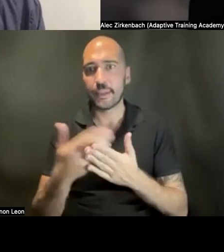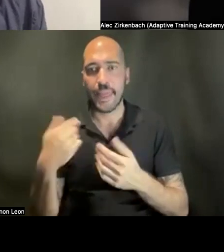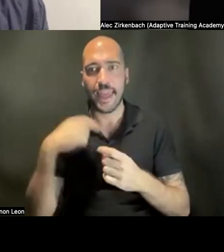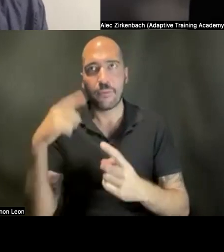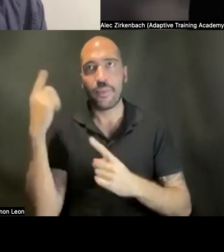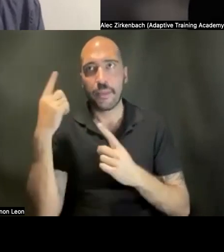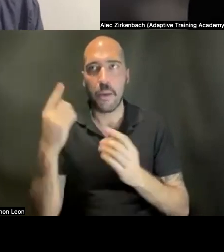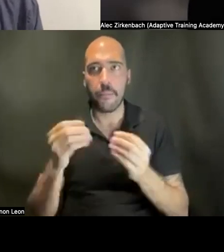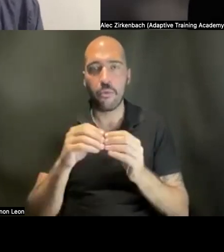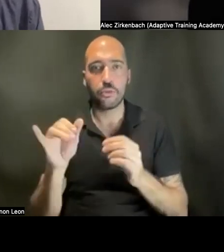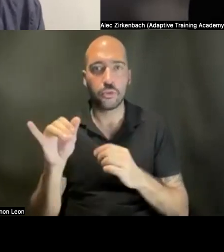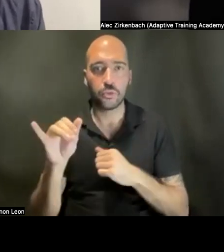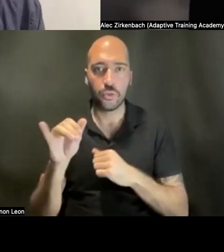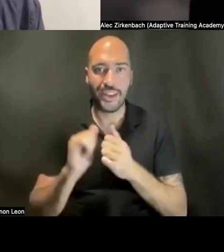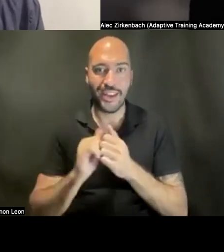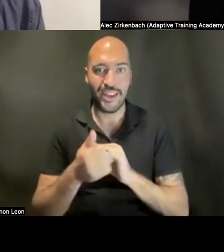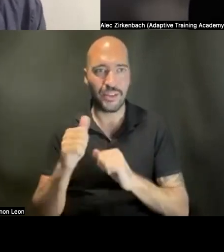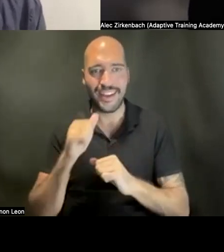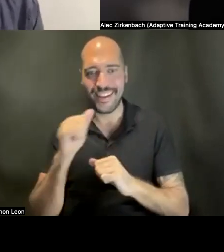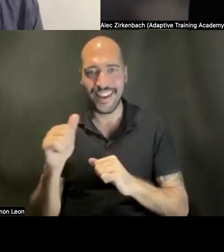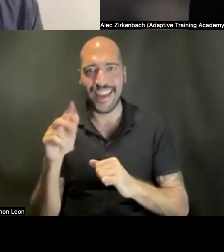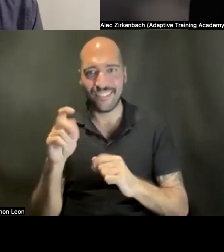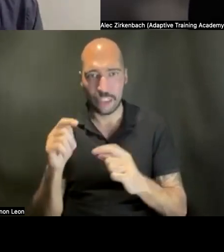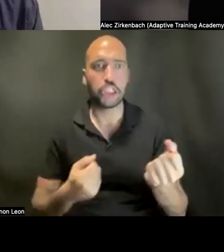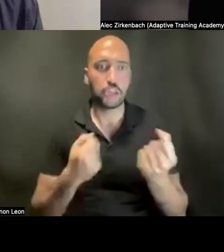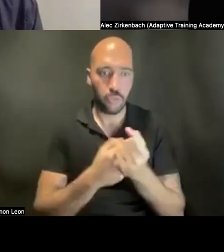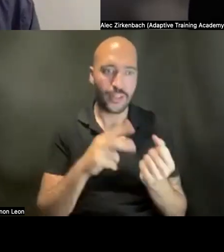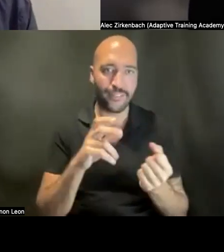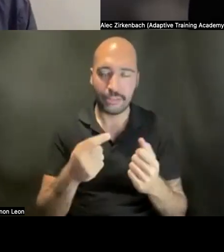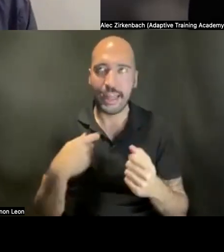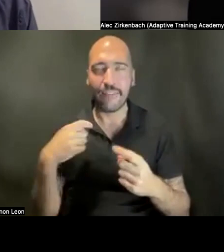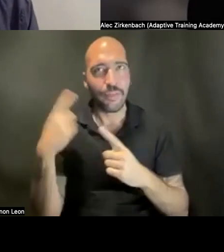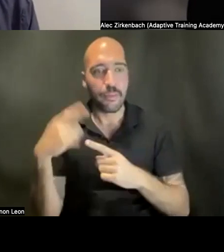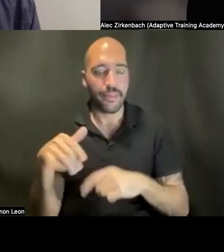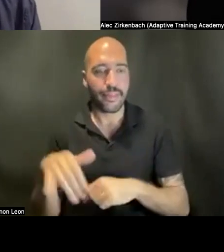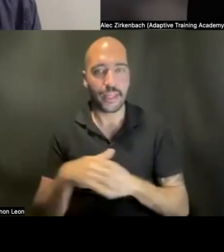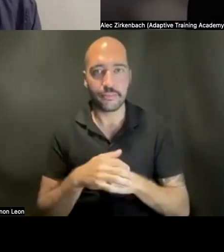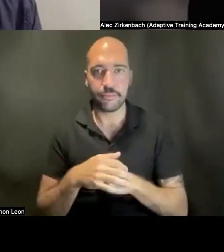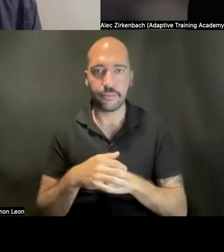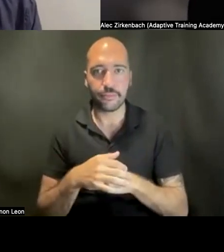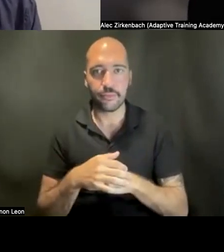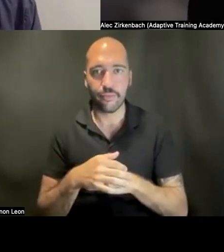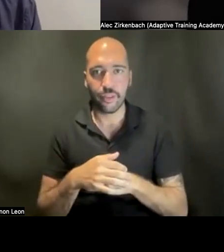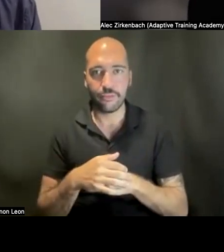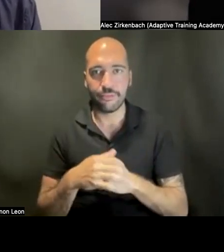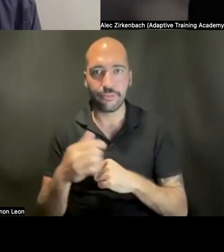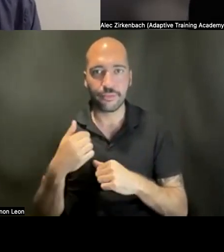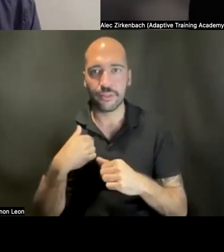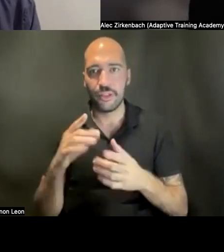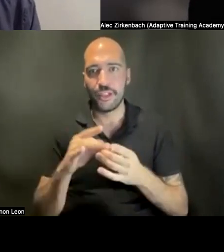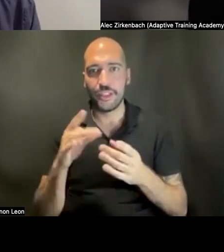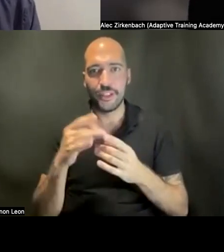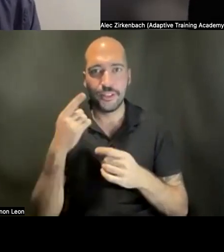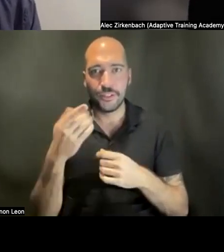about more too, is how can non-veterans support veterans. I would always say, if there's a